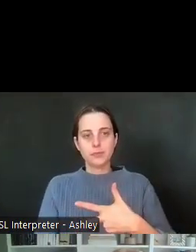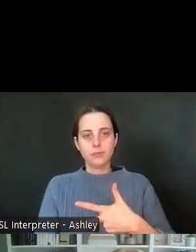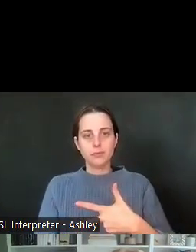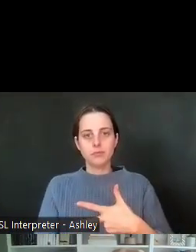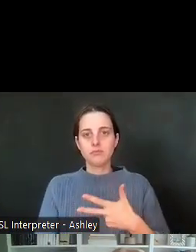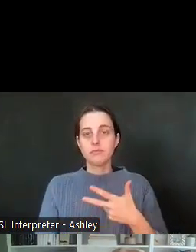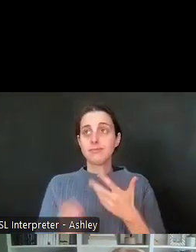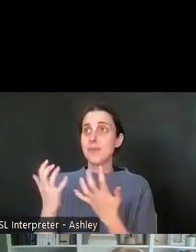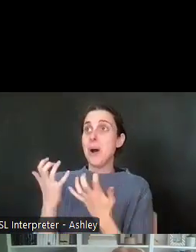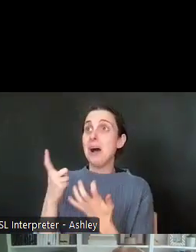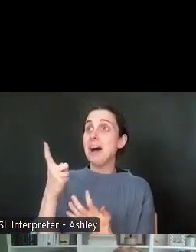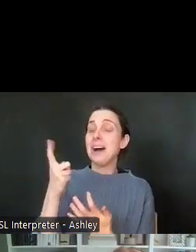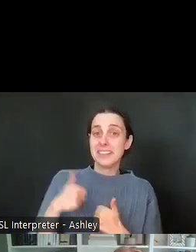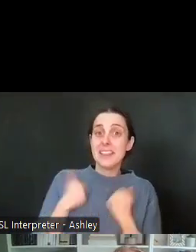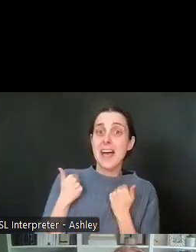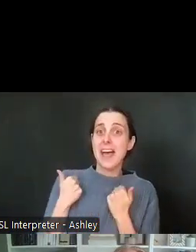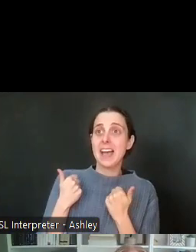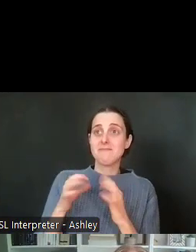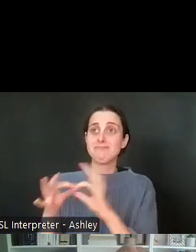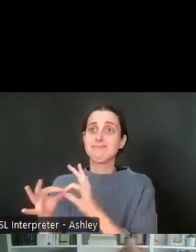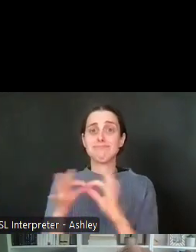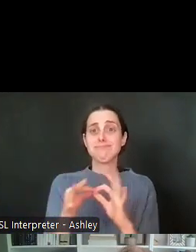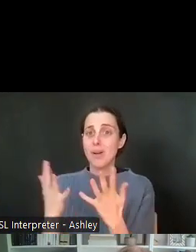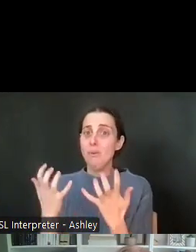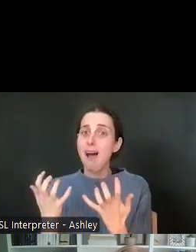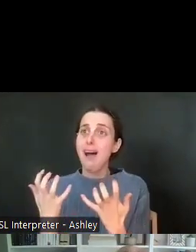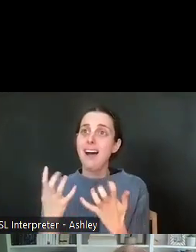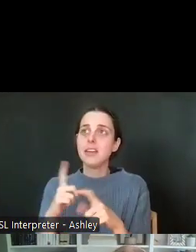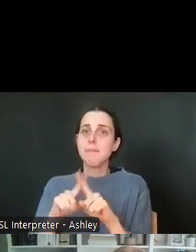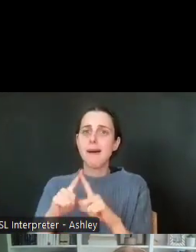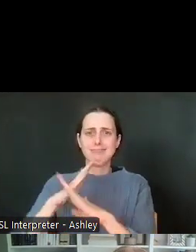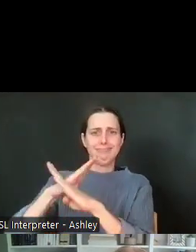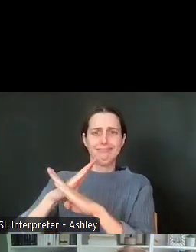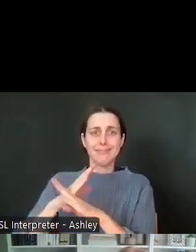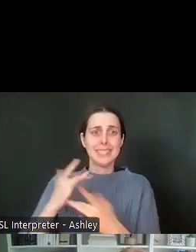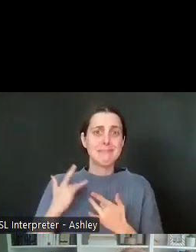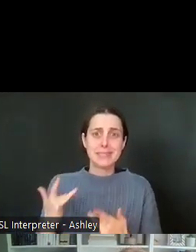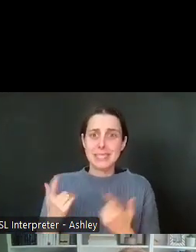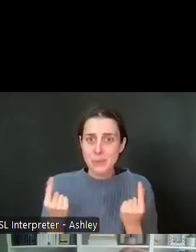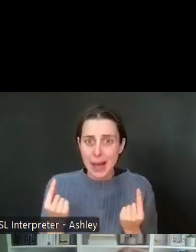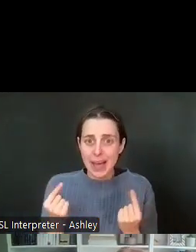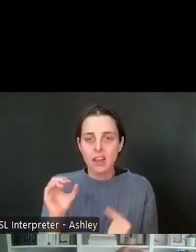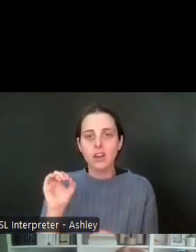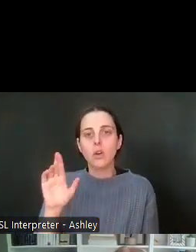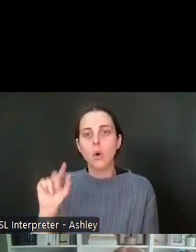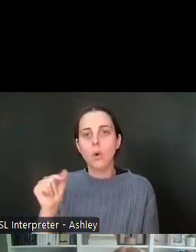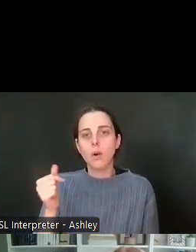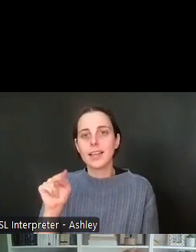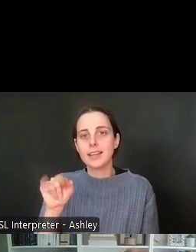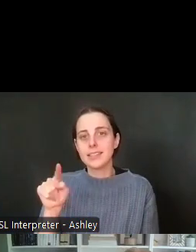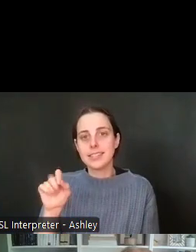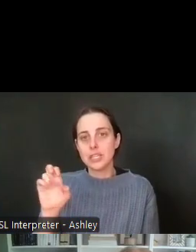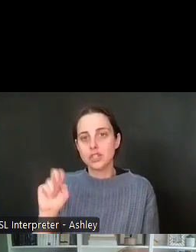desired state of work-life harmony is the organizational culture that we're in. An organizational culture is simply